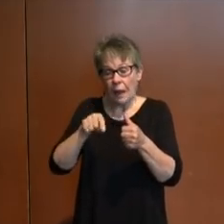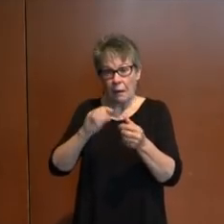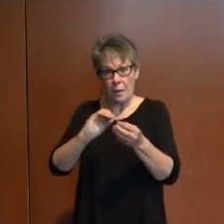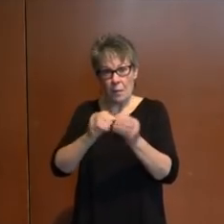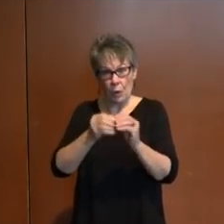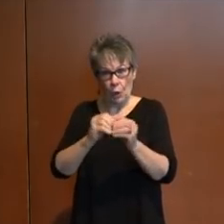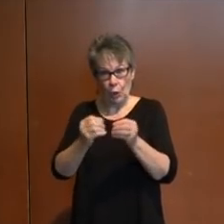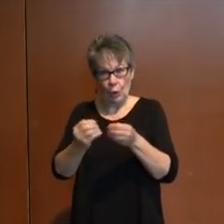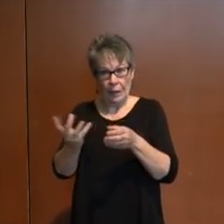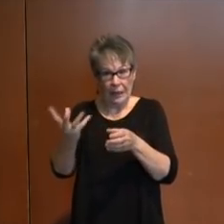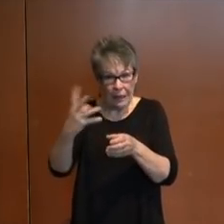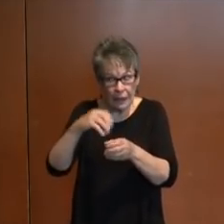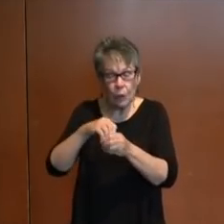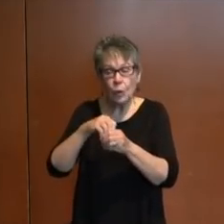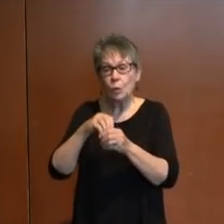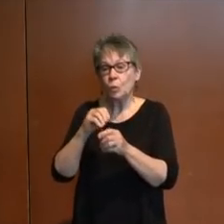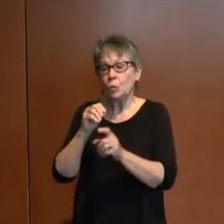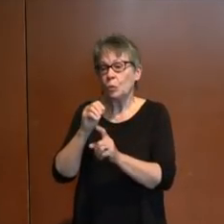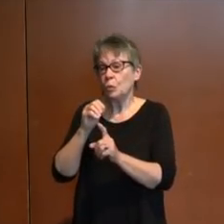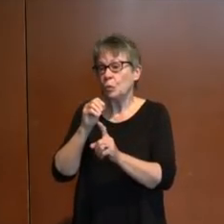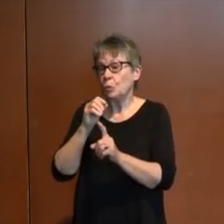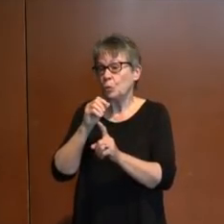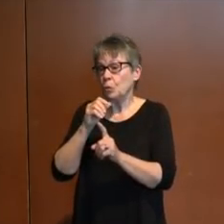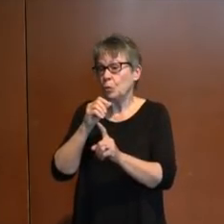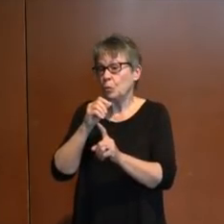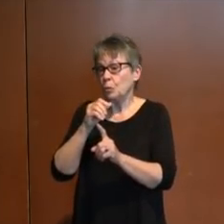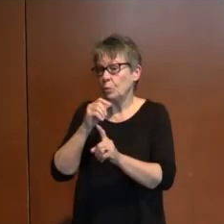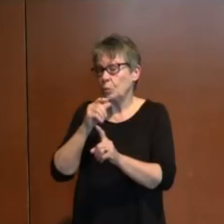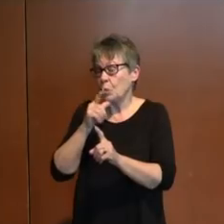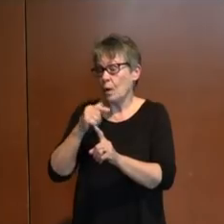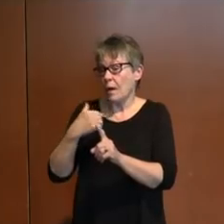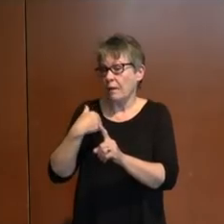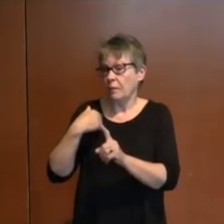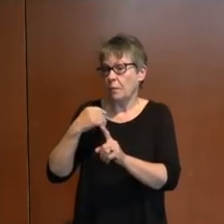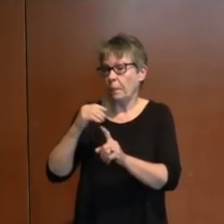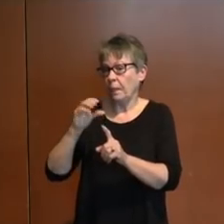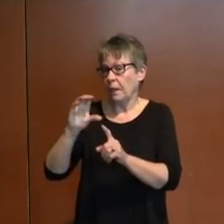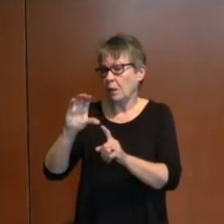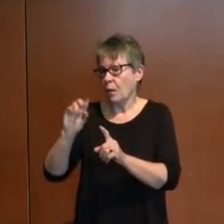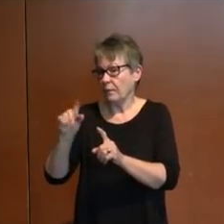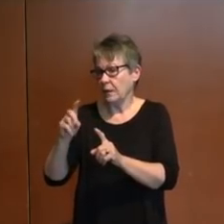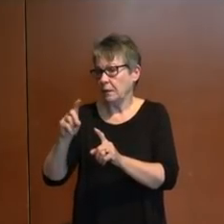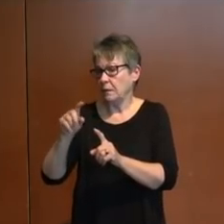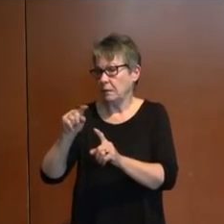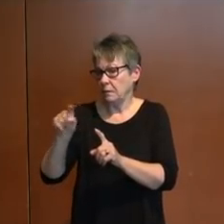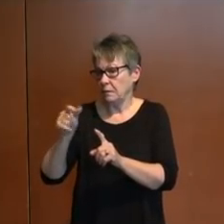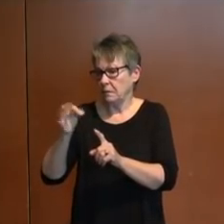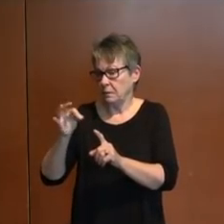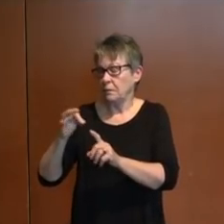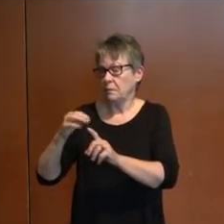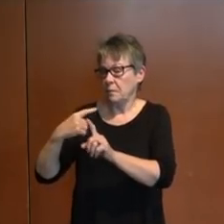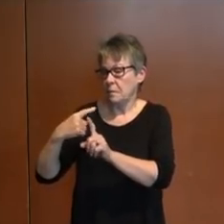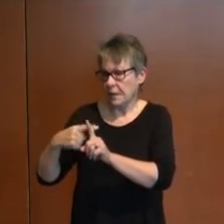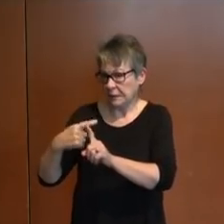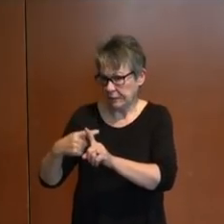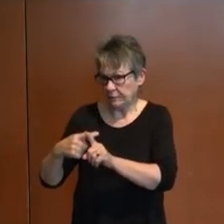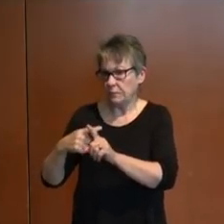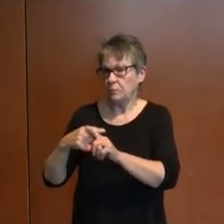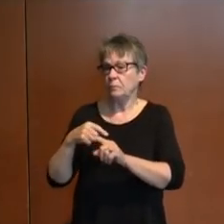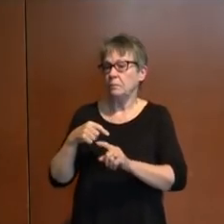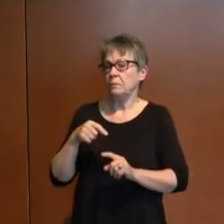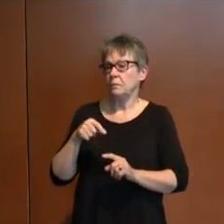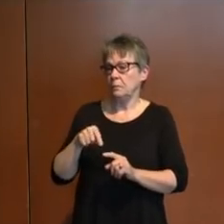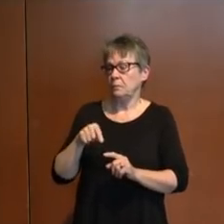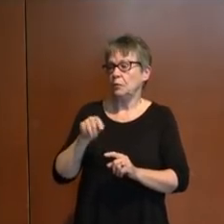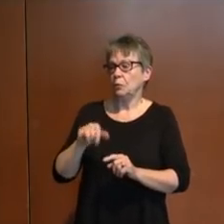436 that come from our mass testing sites, Bergen Community College and PNC Bank Arts Center. And we have the very